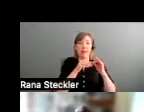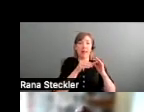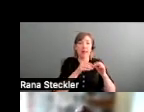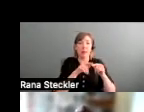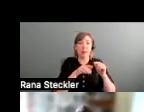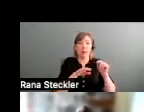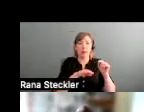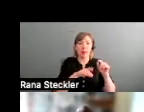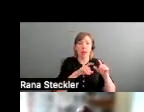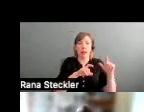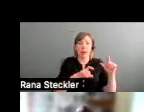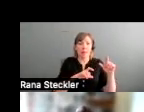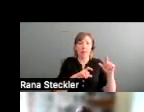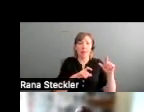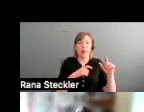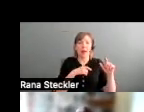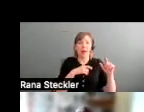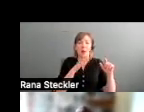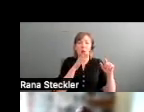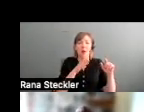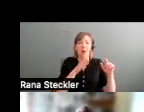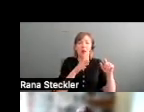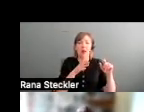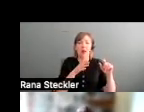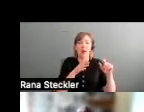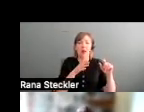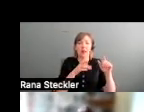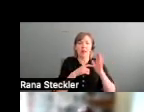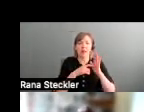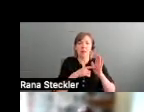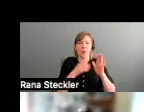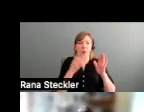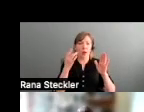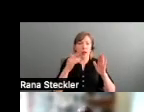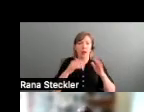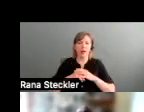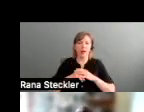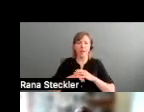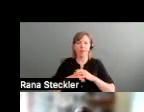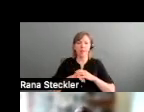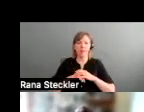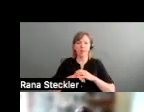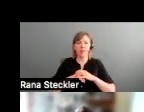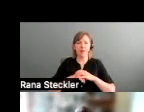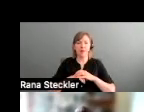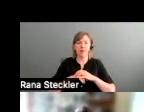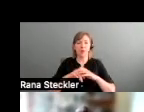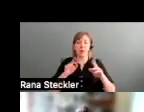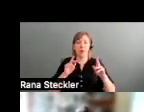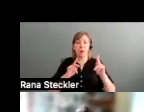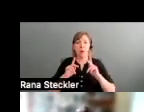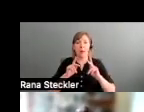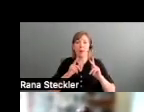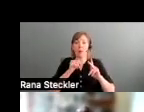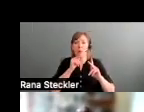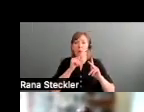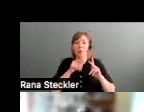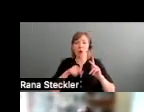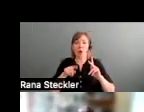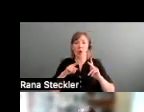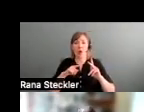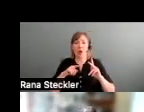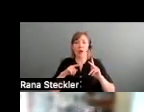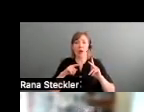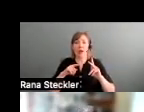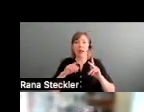bottom image. And I'm going to kind of end the presentation with why. So for people who are kind